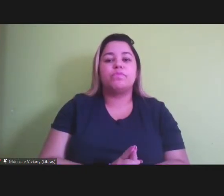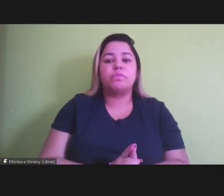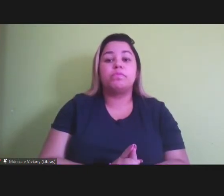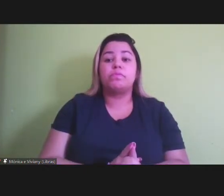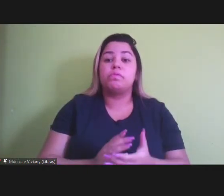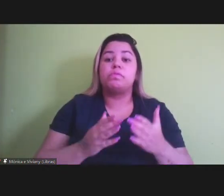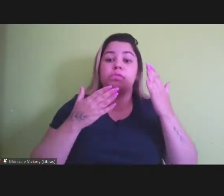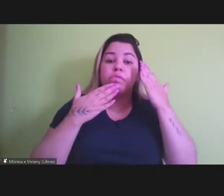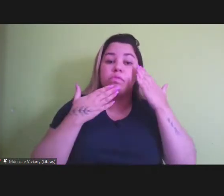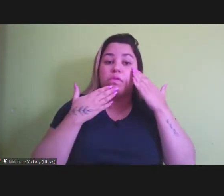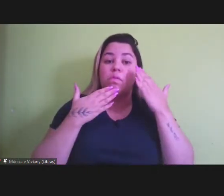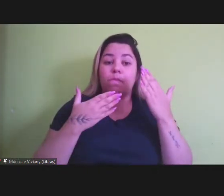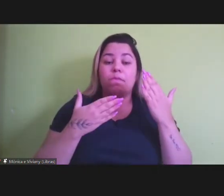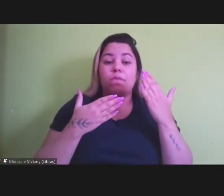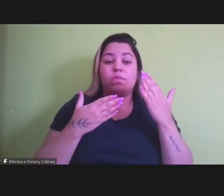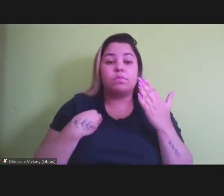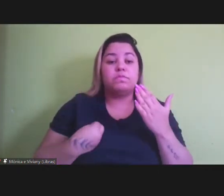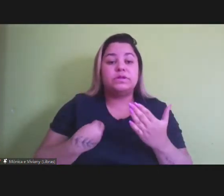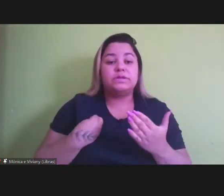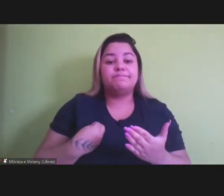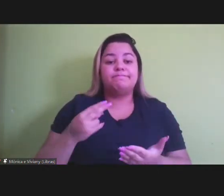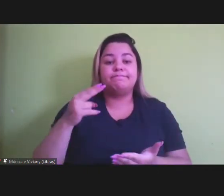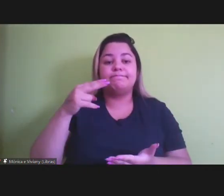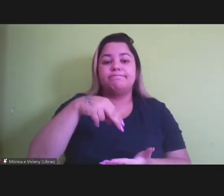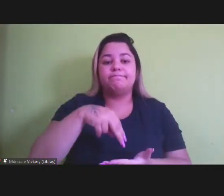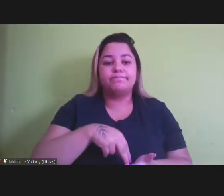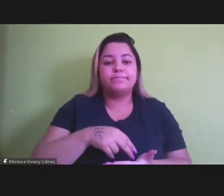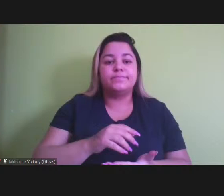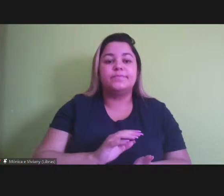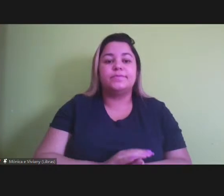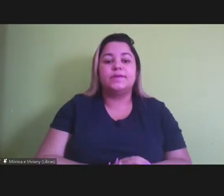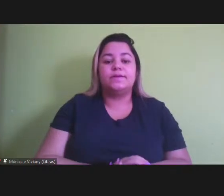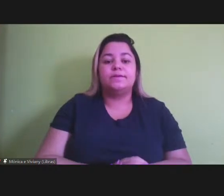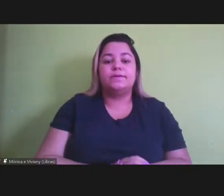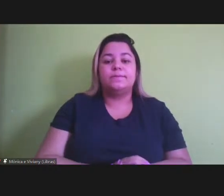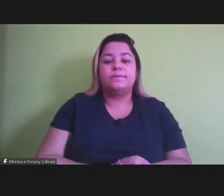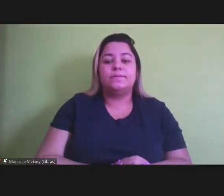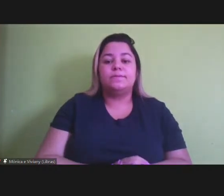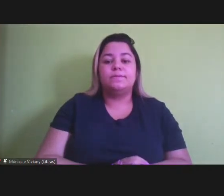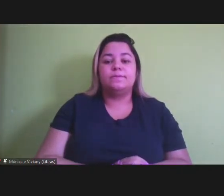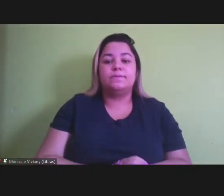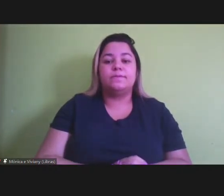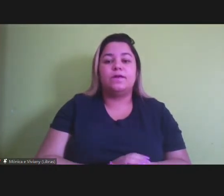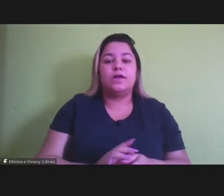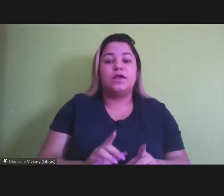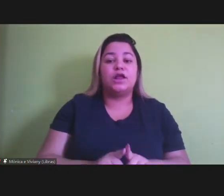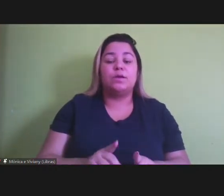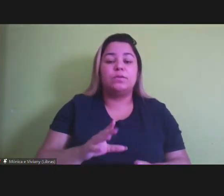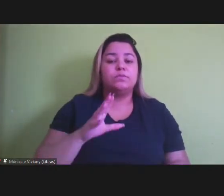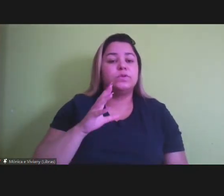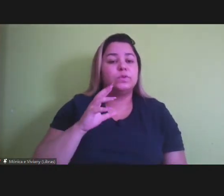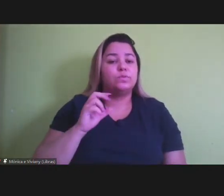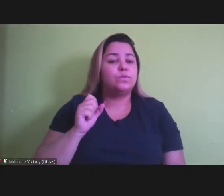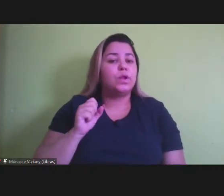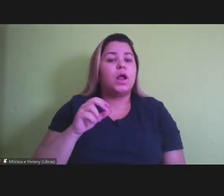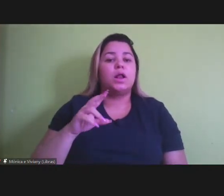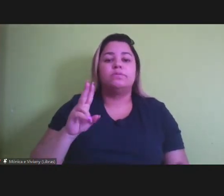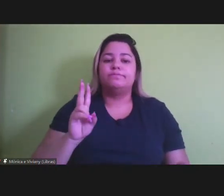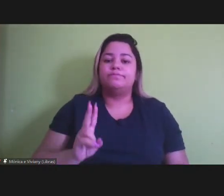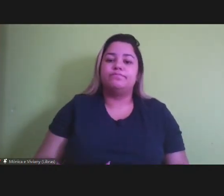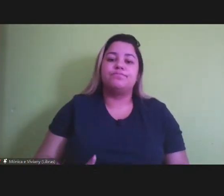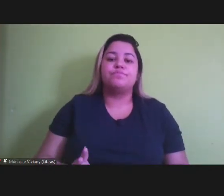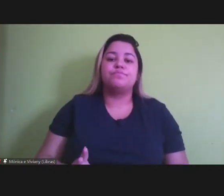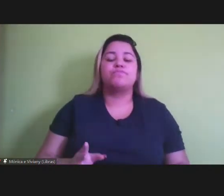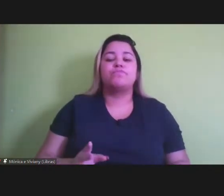that happened before, and I'm very thankful for being here. Certainly, I will